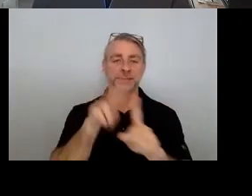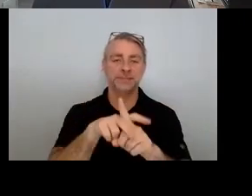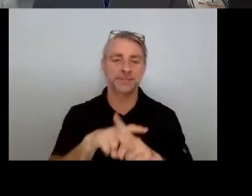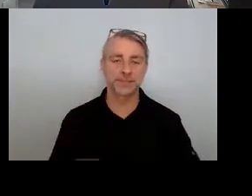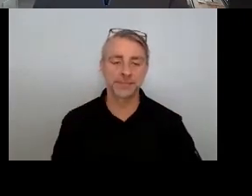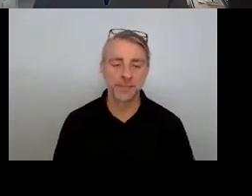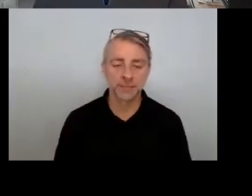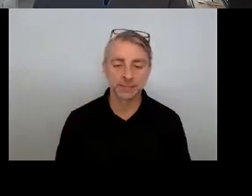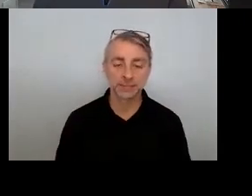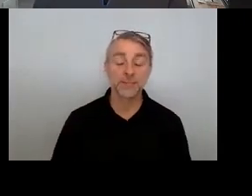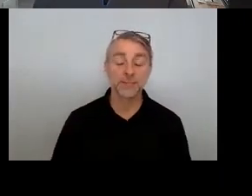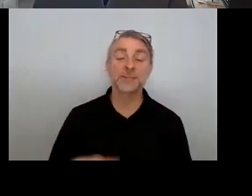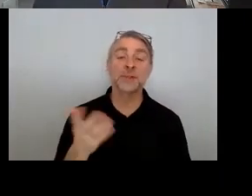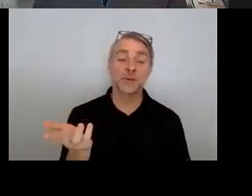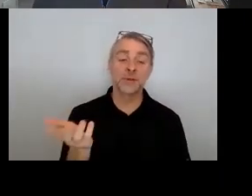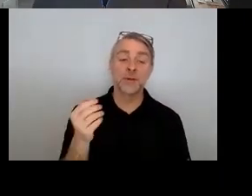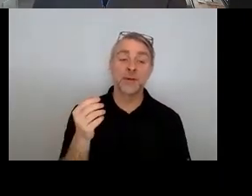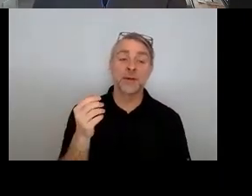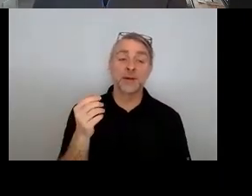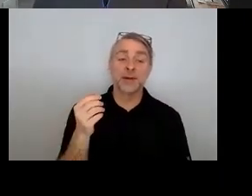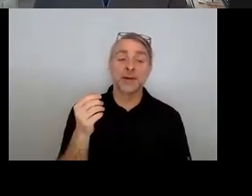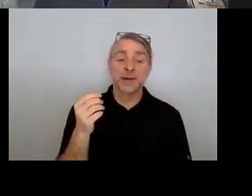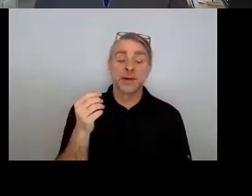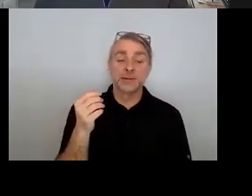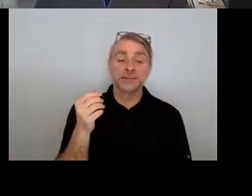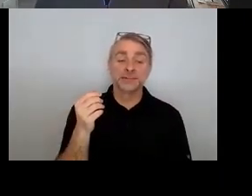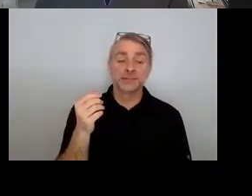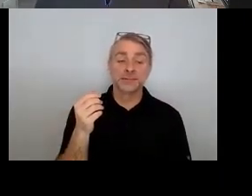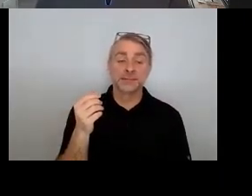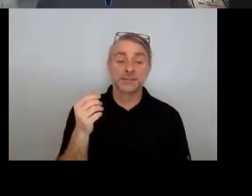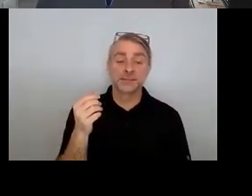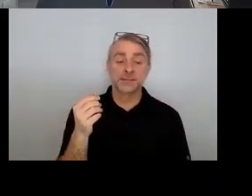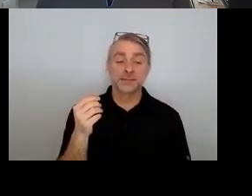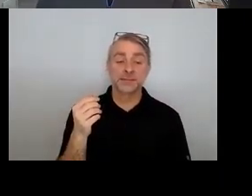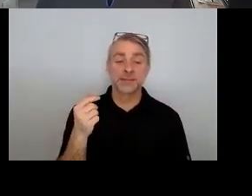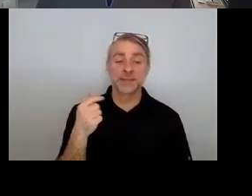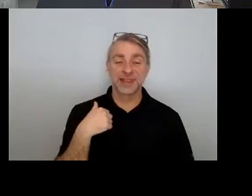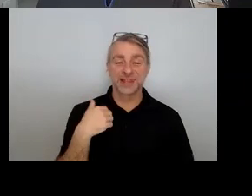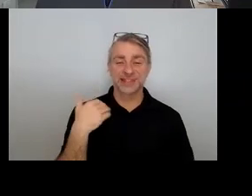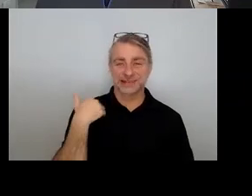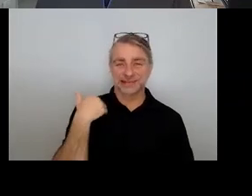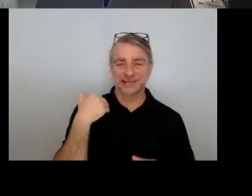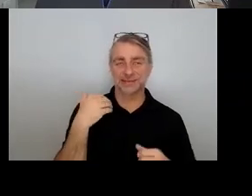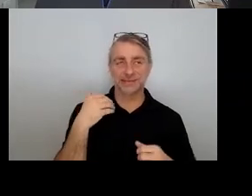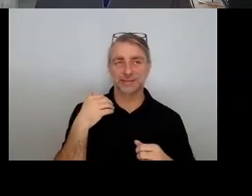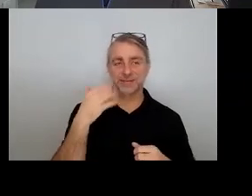One other thing that I skipped over here is,